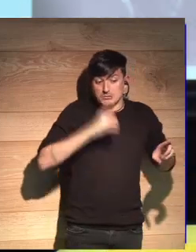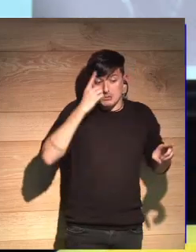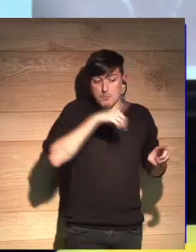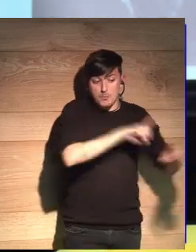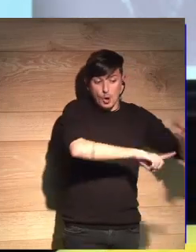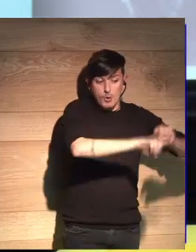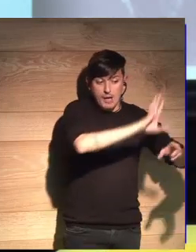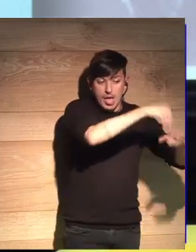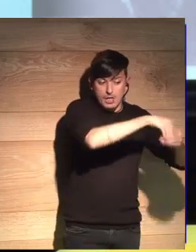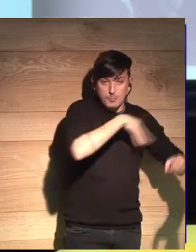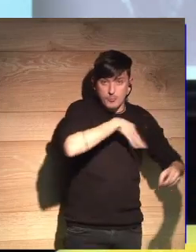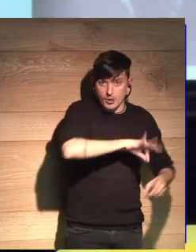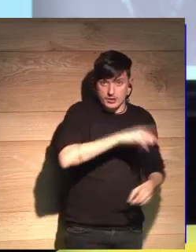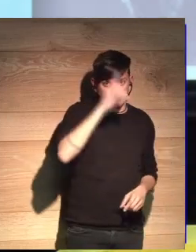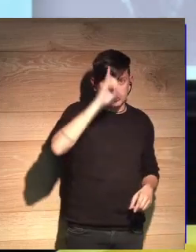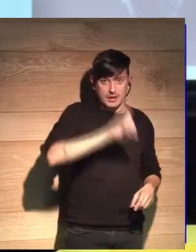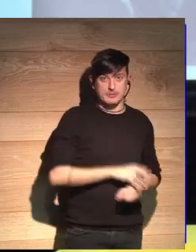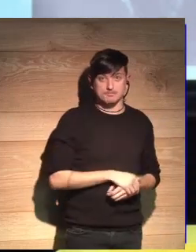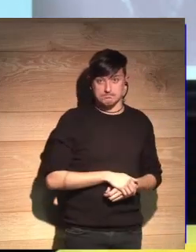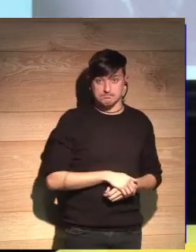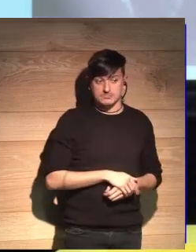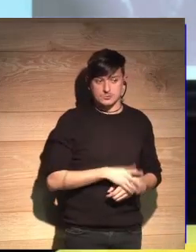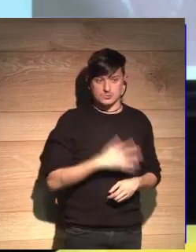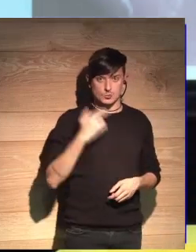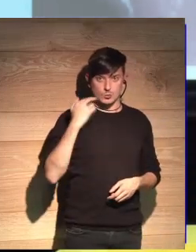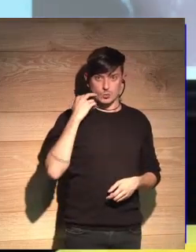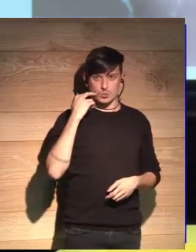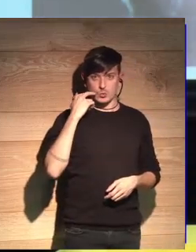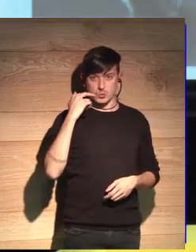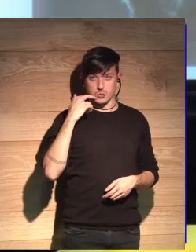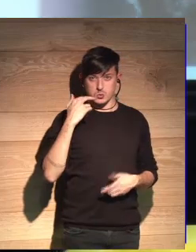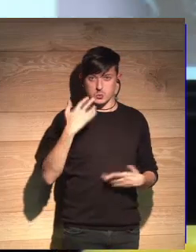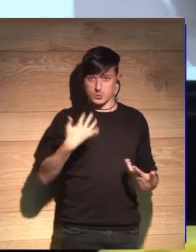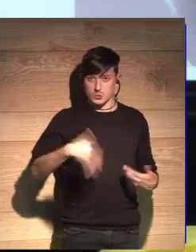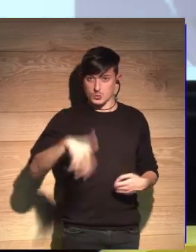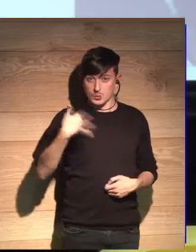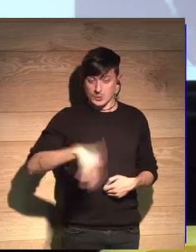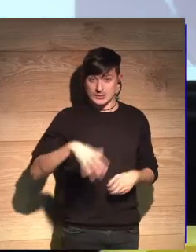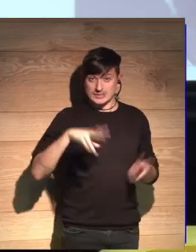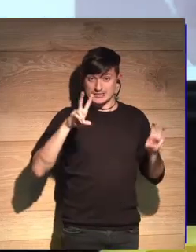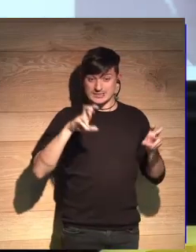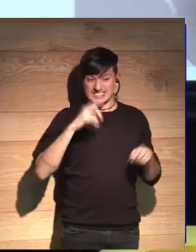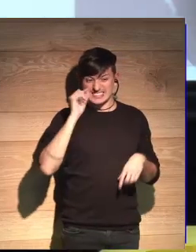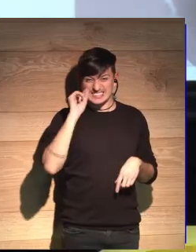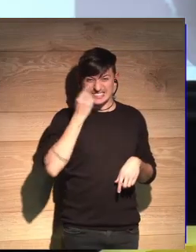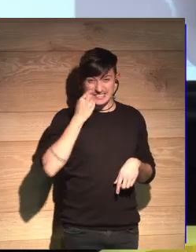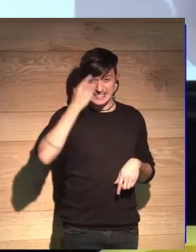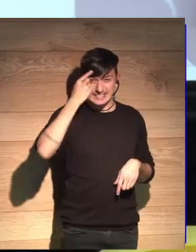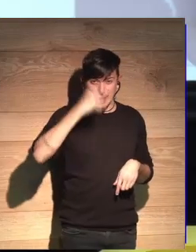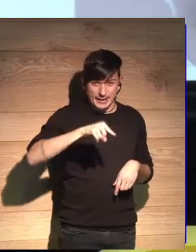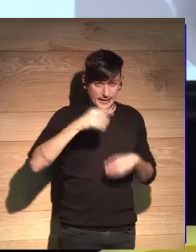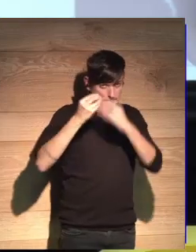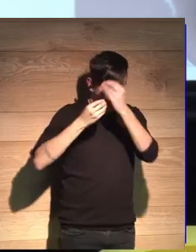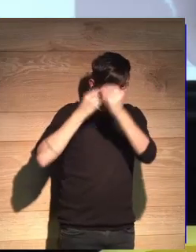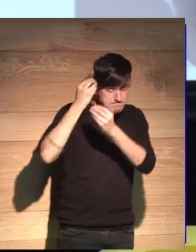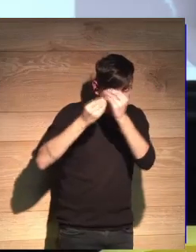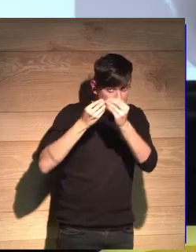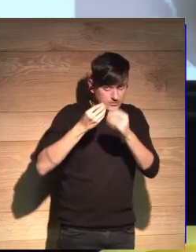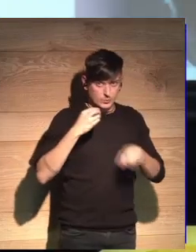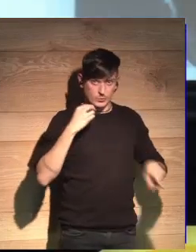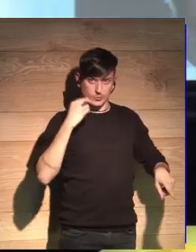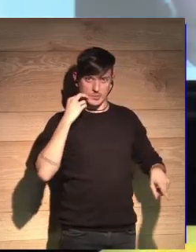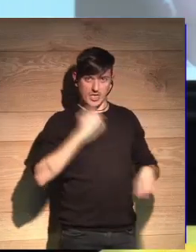and horror of us being self-aware, reflective. We can notice that, oh, there is a problem here. We need to fix